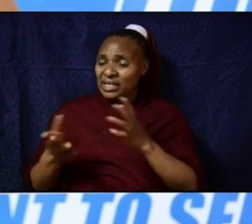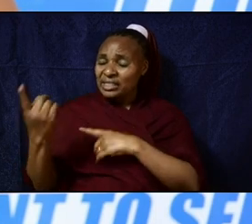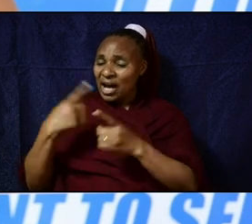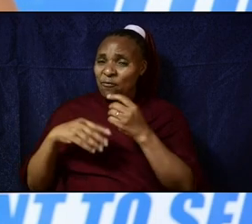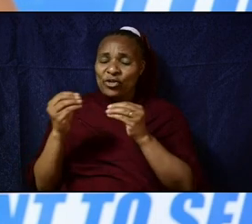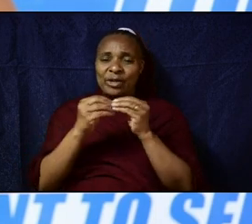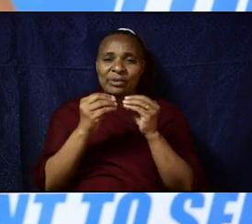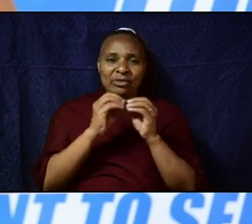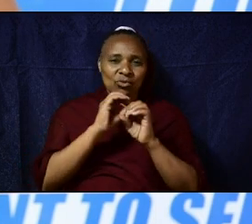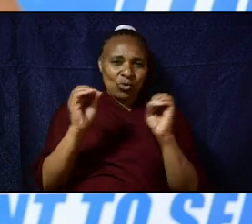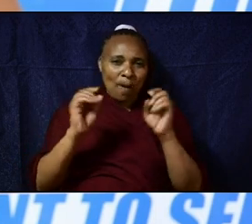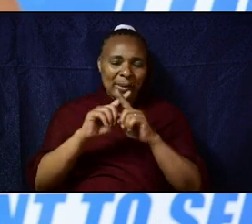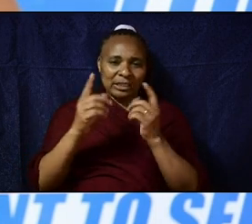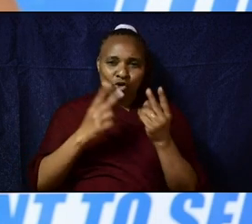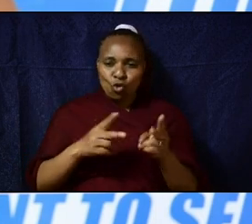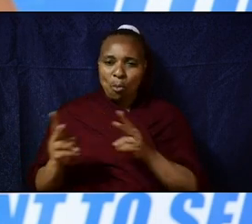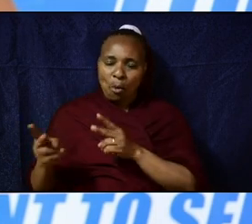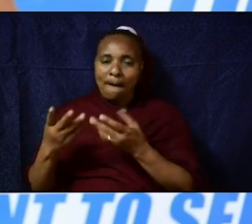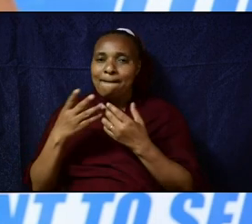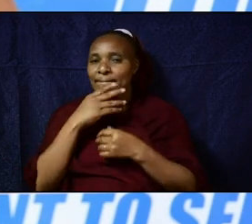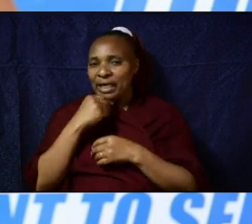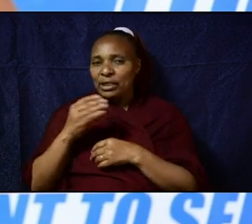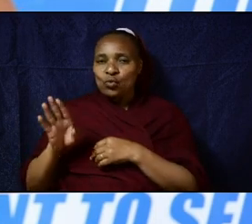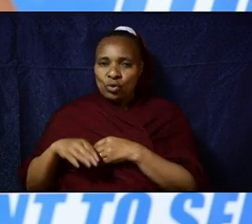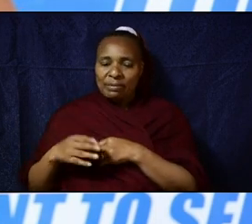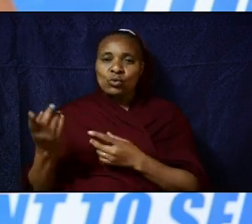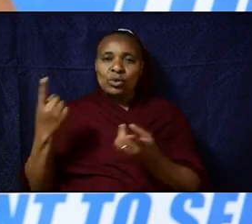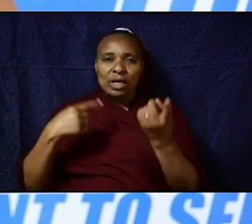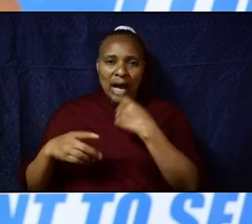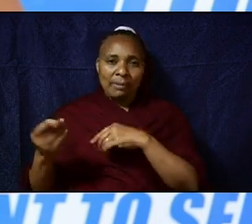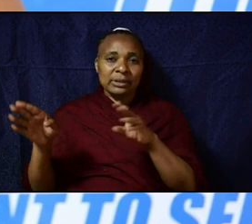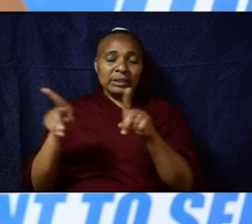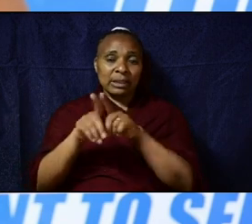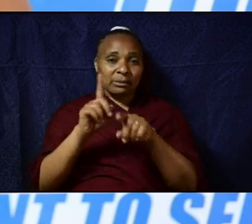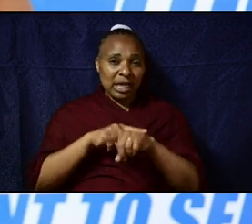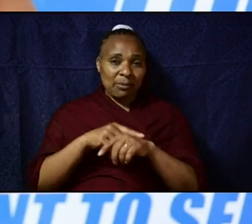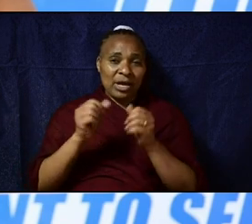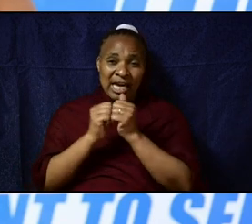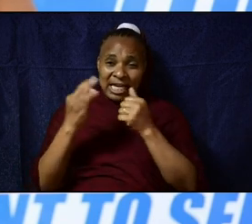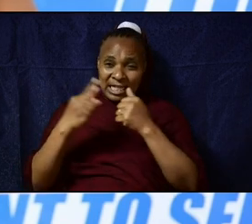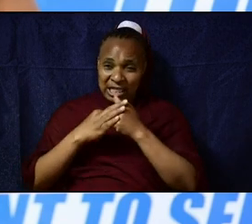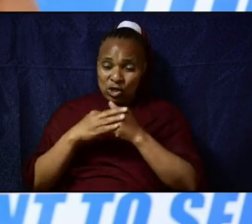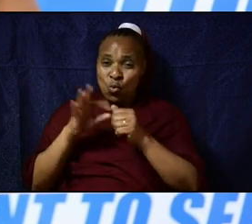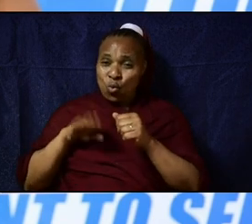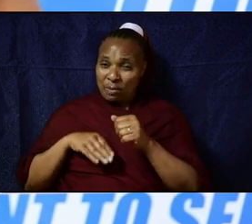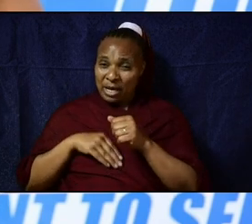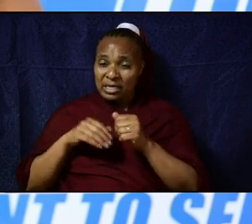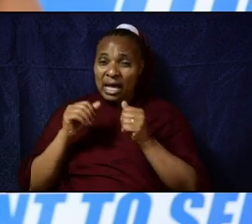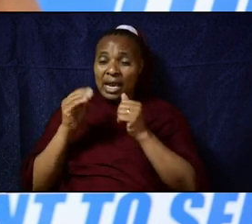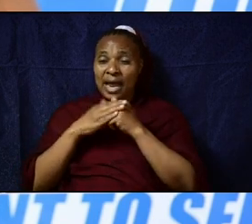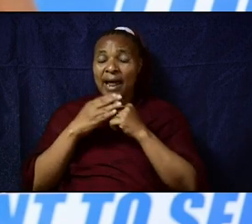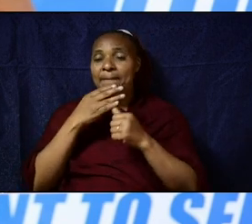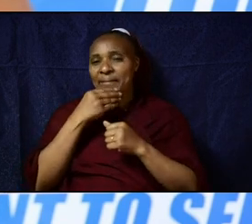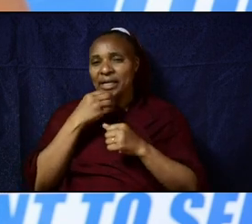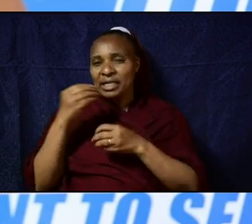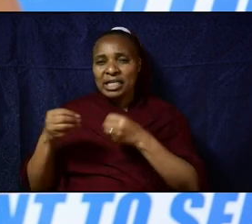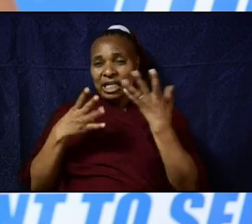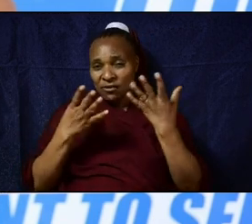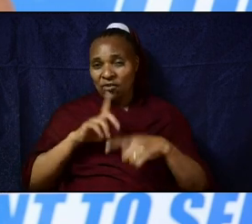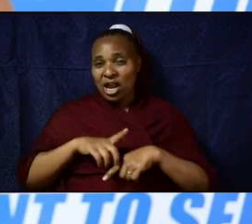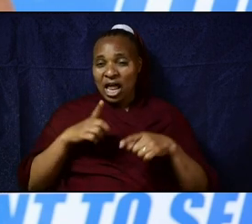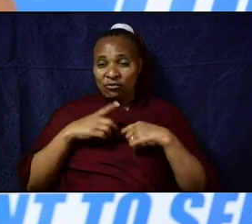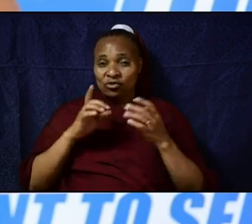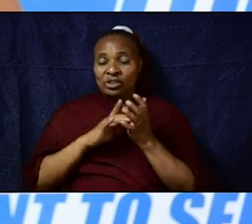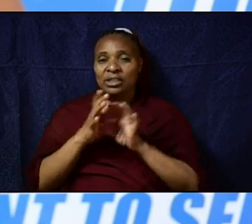these meetings. Other ordinary men and women would come too. 18 women and 9 men gave their lives to Christ on that same day